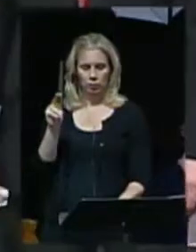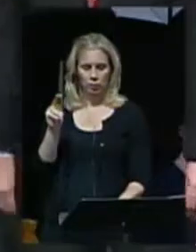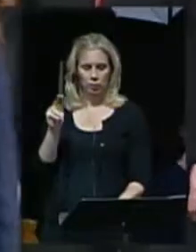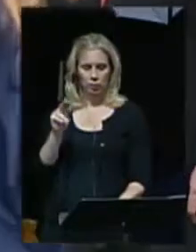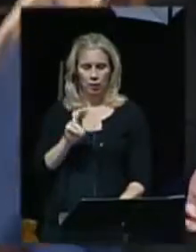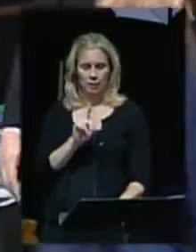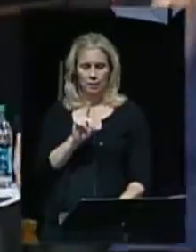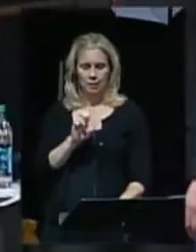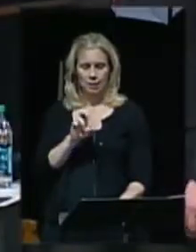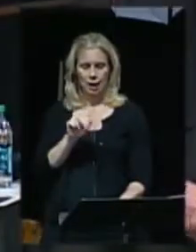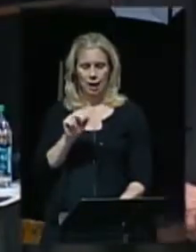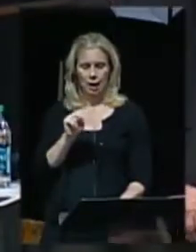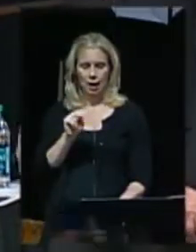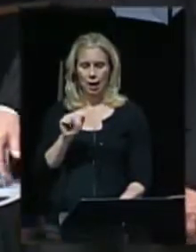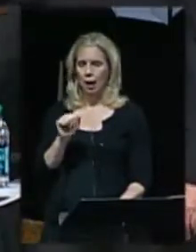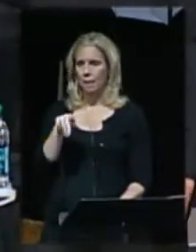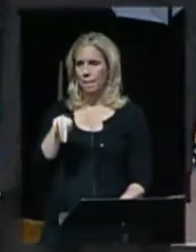Deanna Platt.